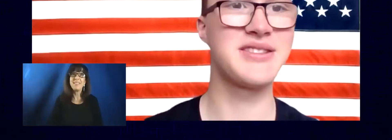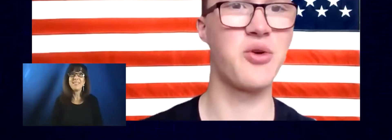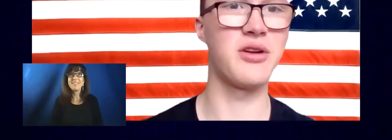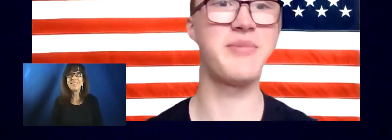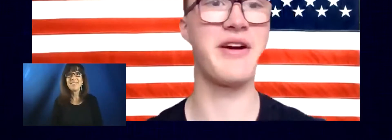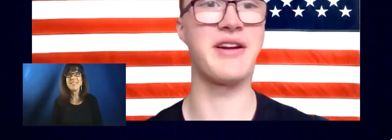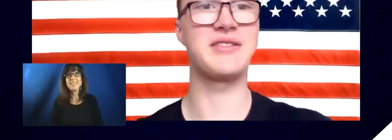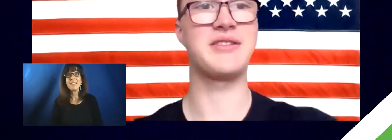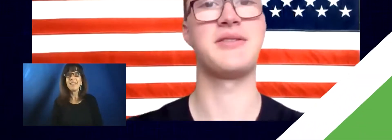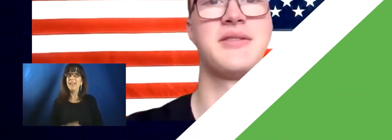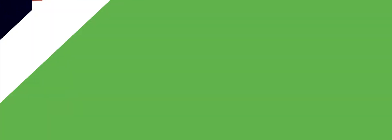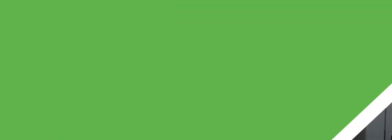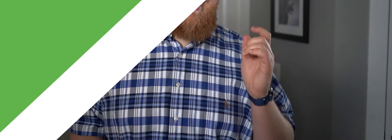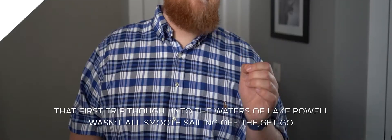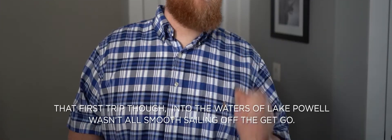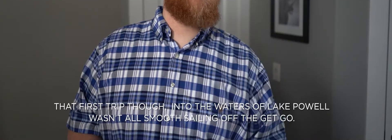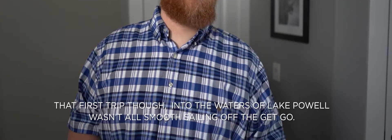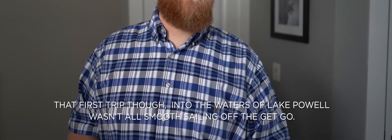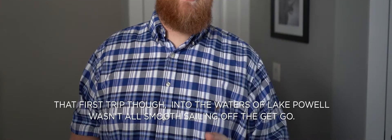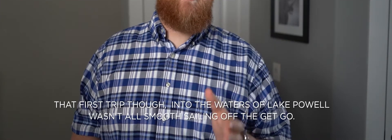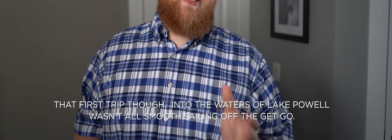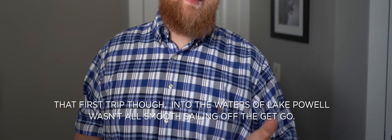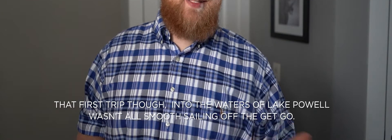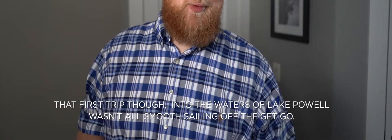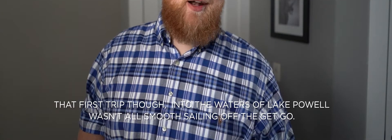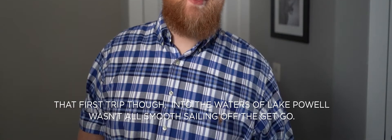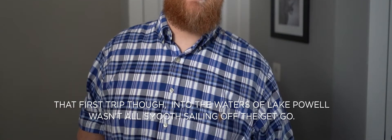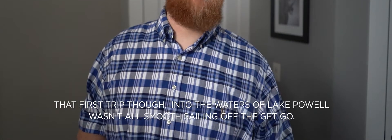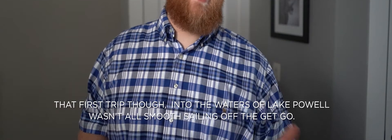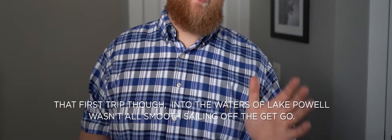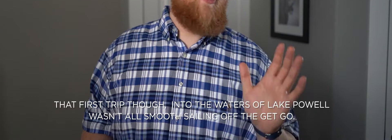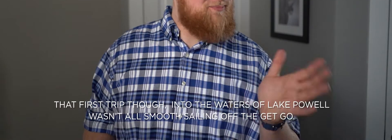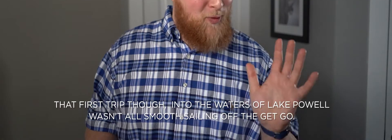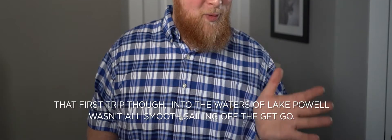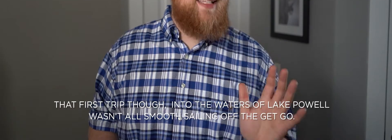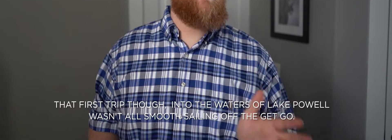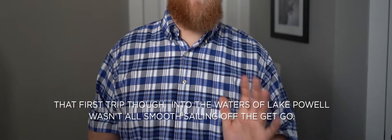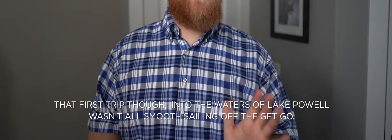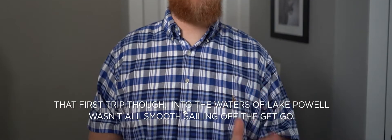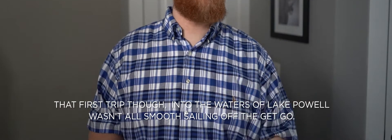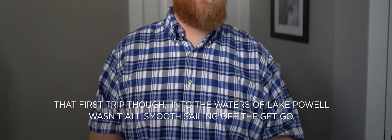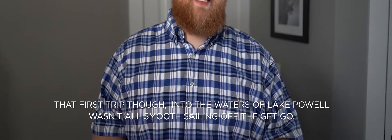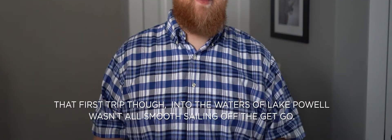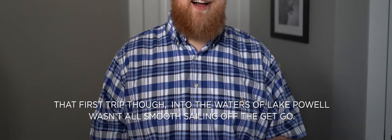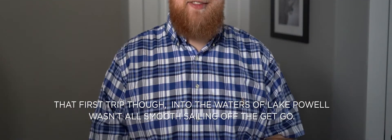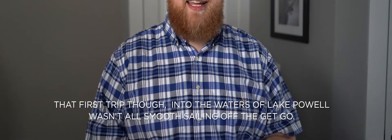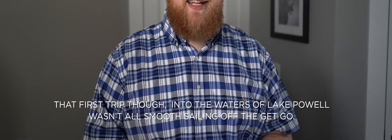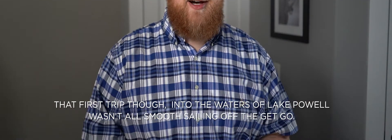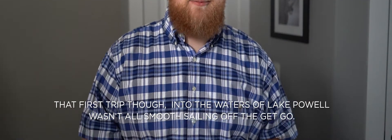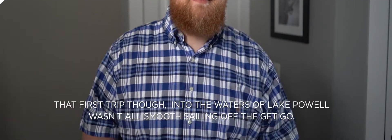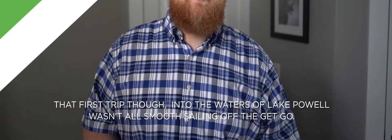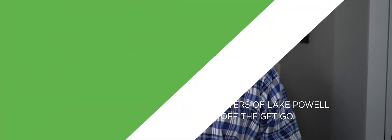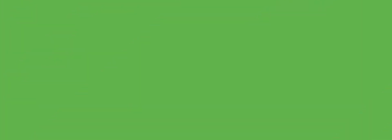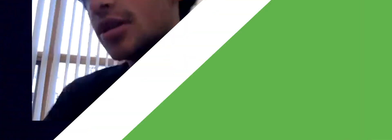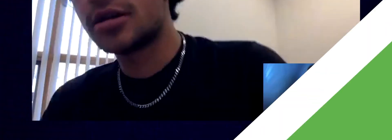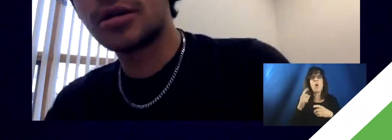a cool experience. And that first trip, though, into the waters of Lake Powell wasn't all smooth sailing off the